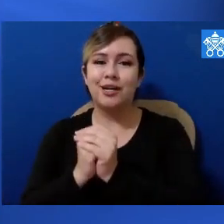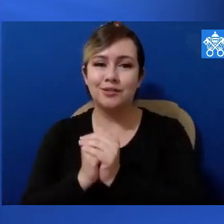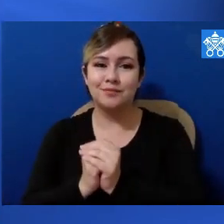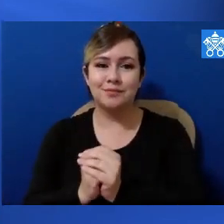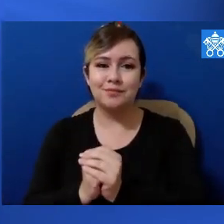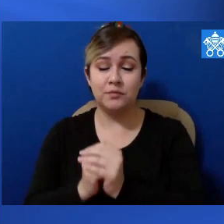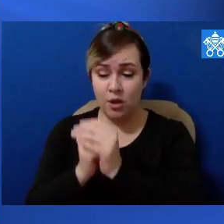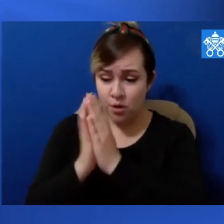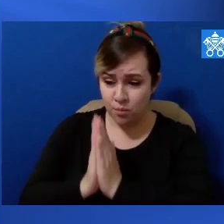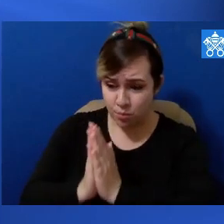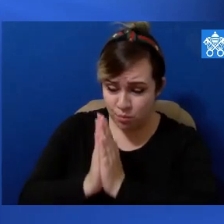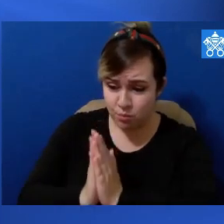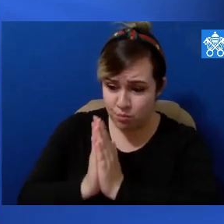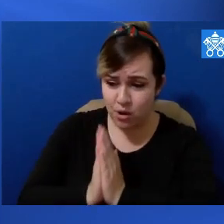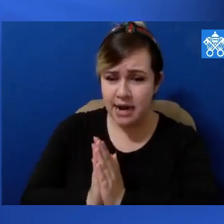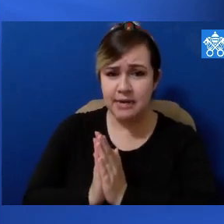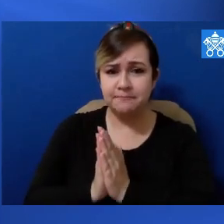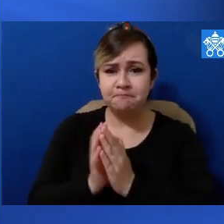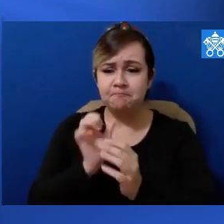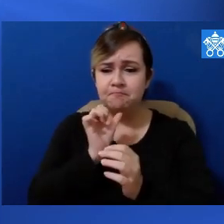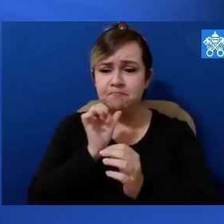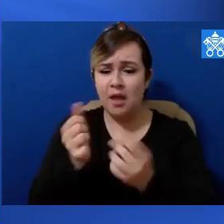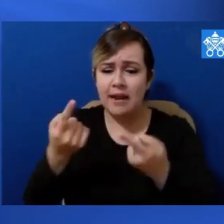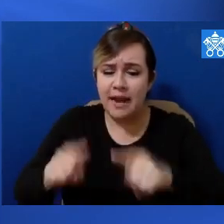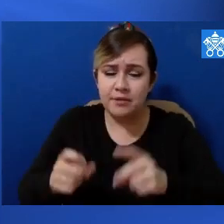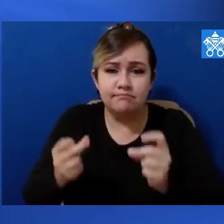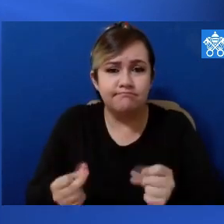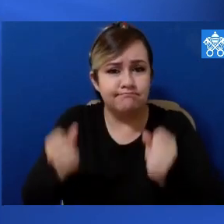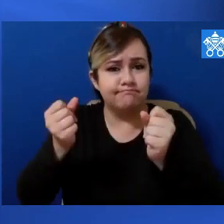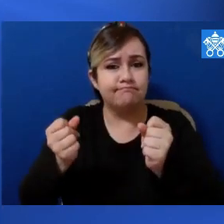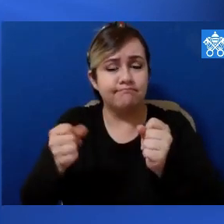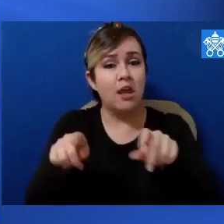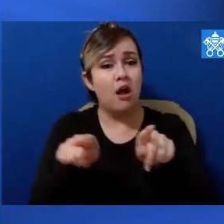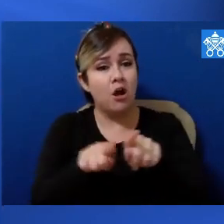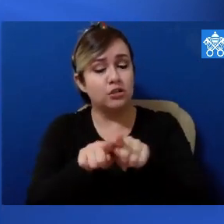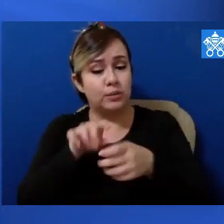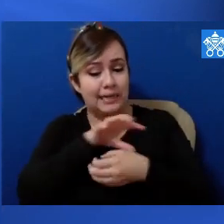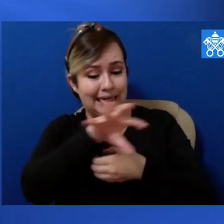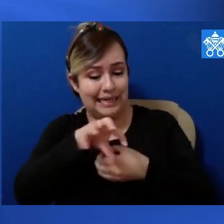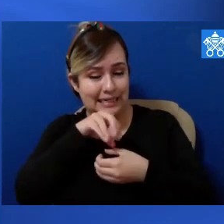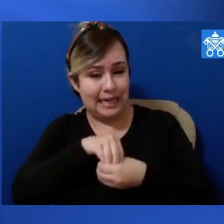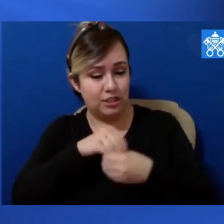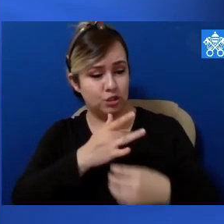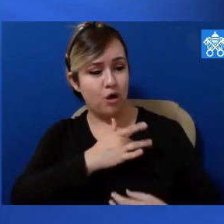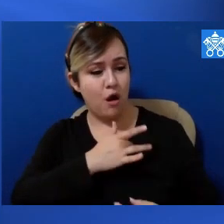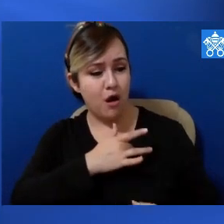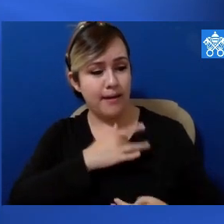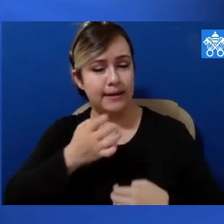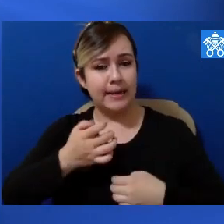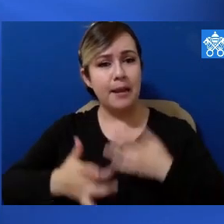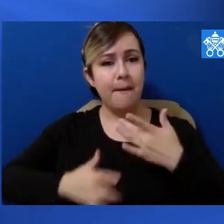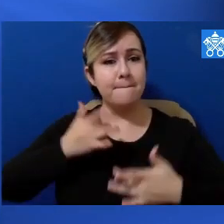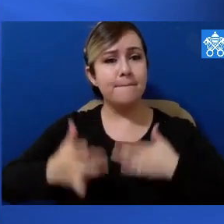Praying is never a purely intellectual exercise. It also engages the heart and the